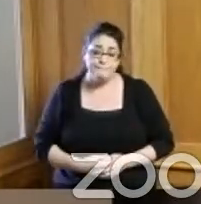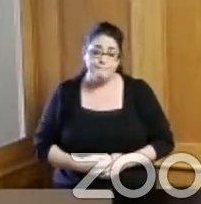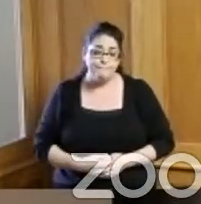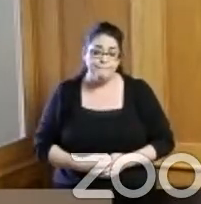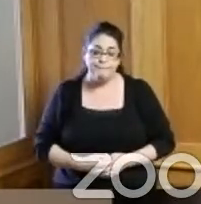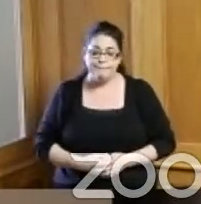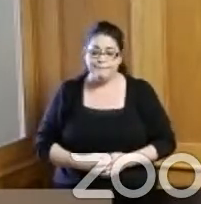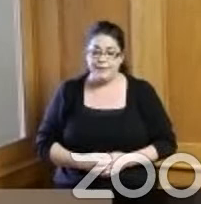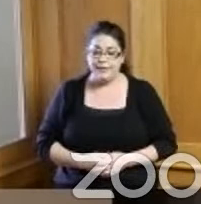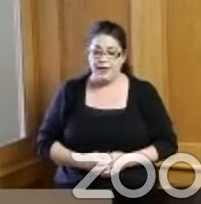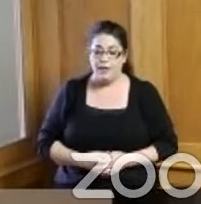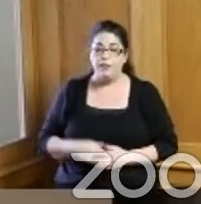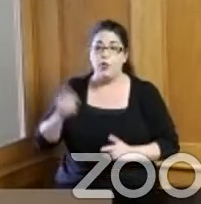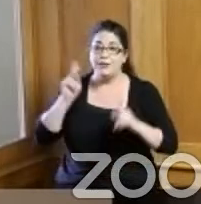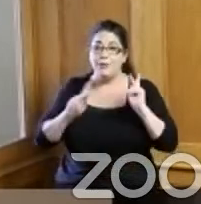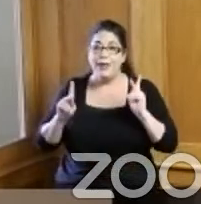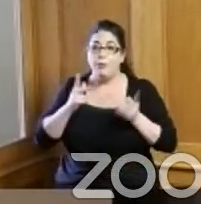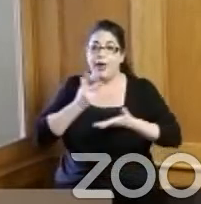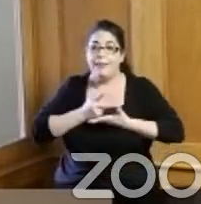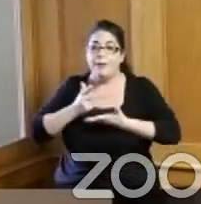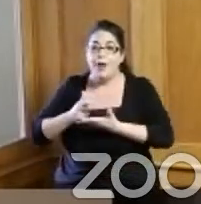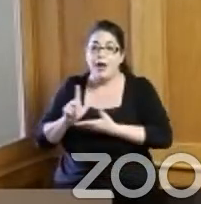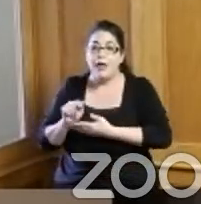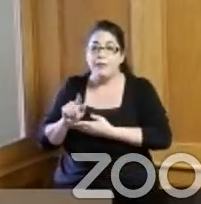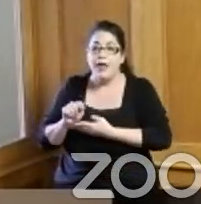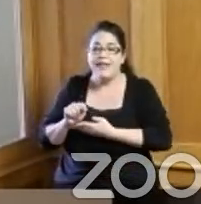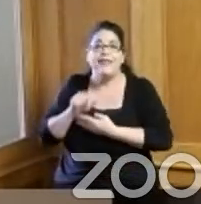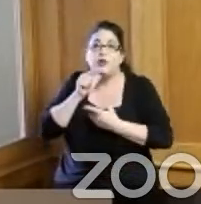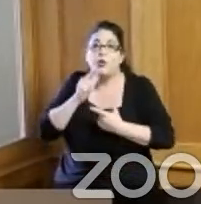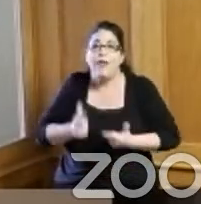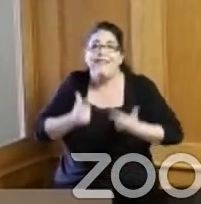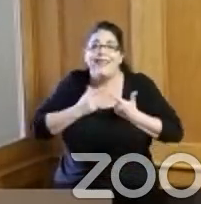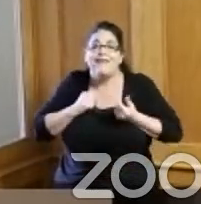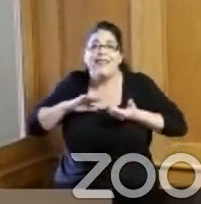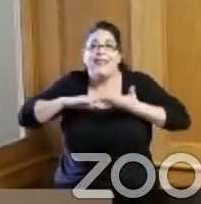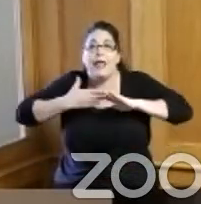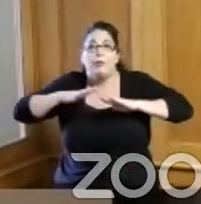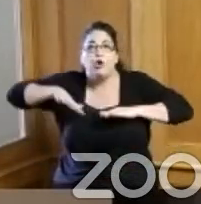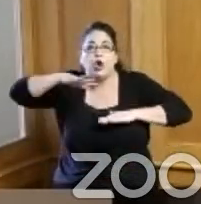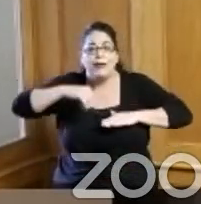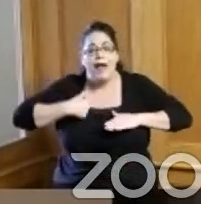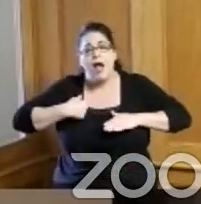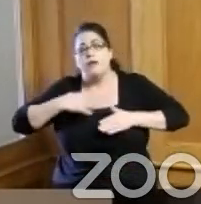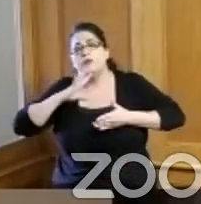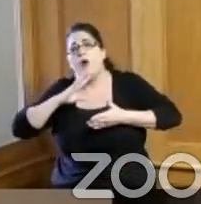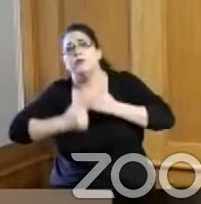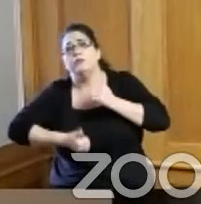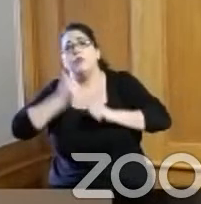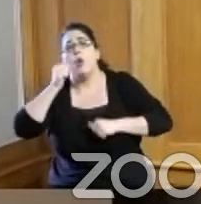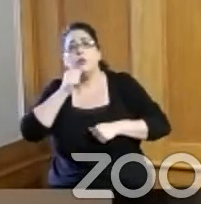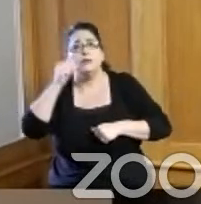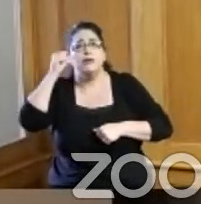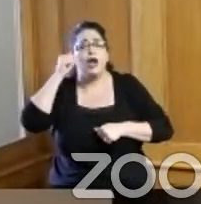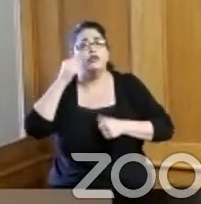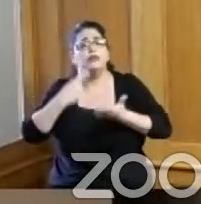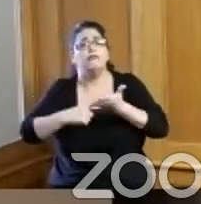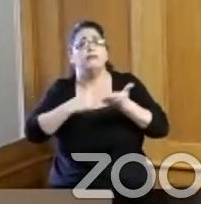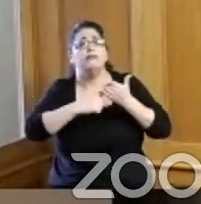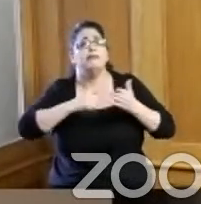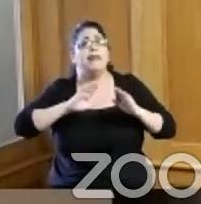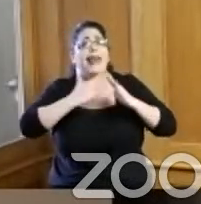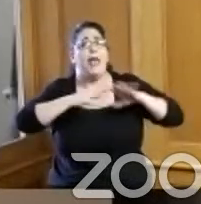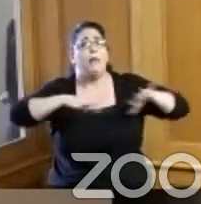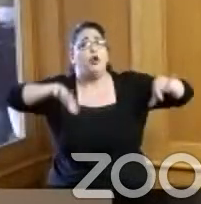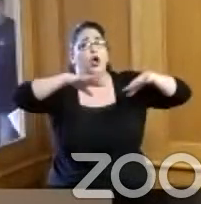that's the ones that are in the parking lot. They don't live here in my neighborhood. I actually talked to most of them yesterday. And if we had it to do over